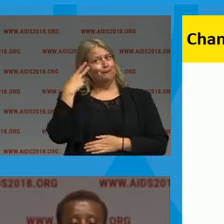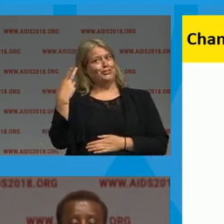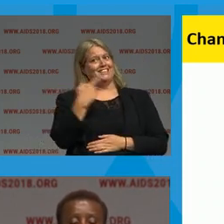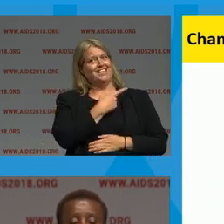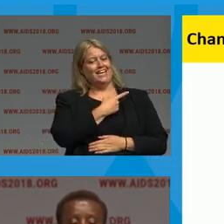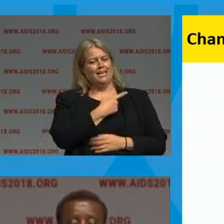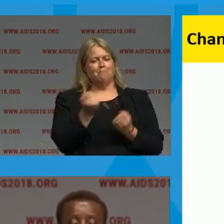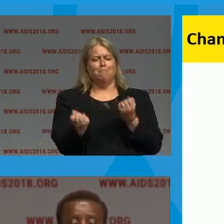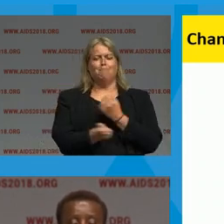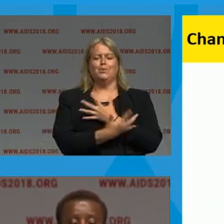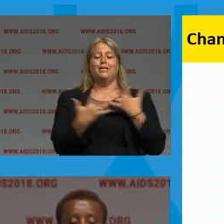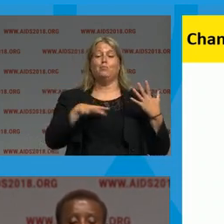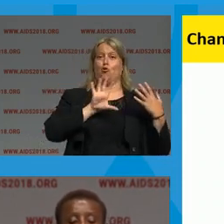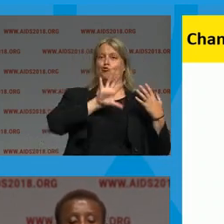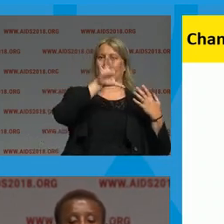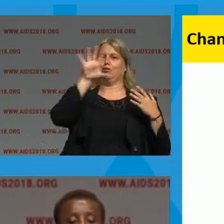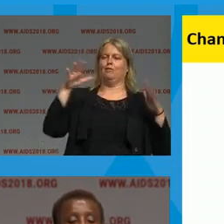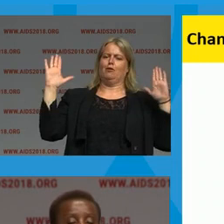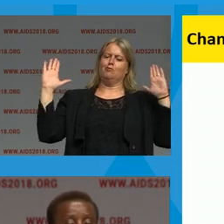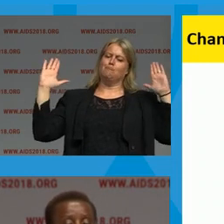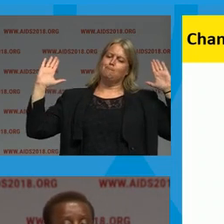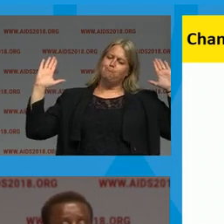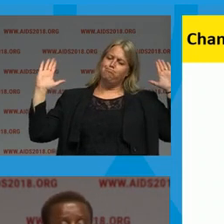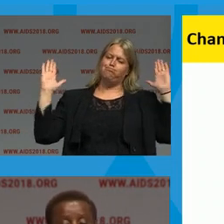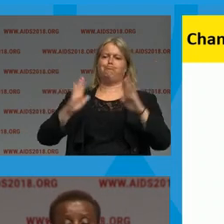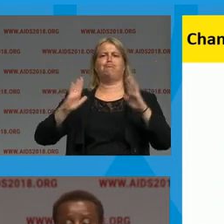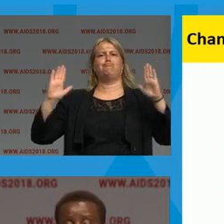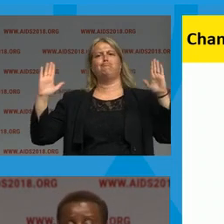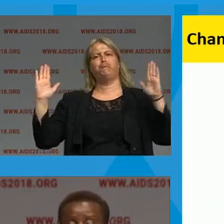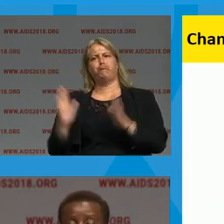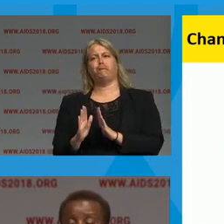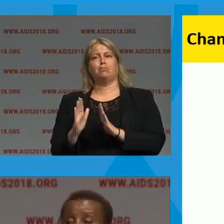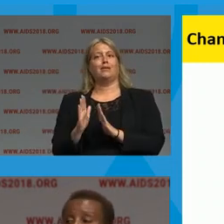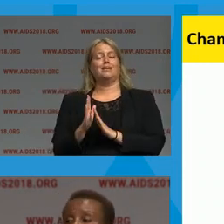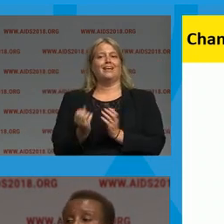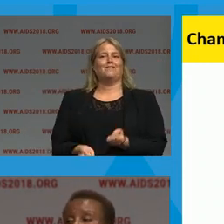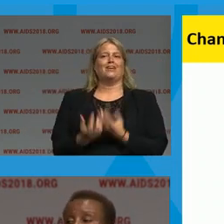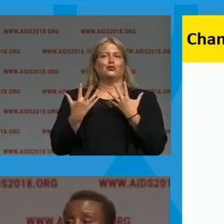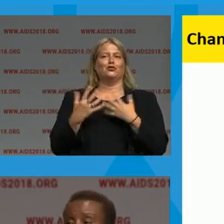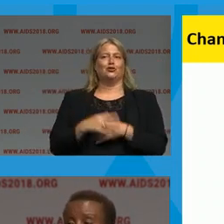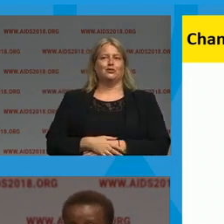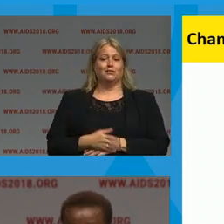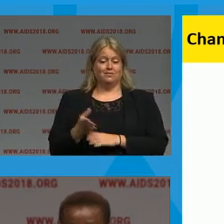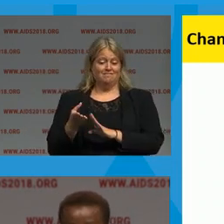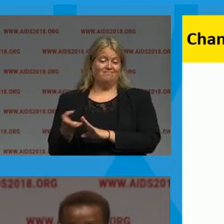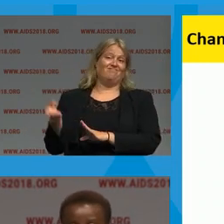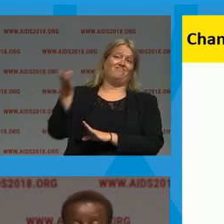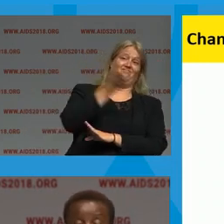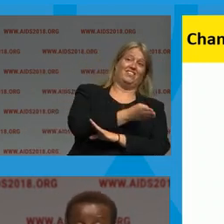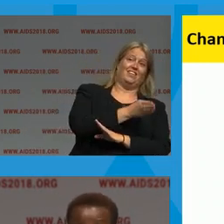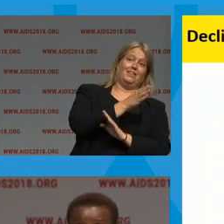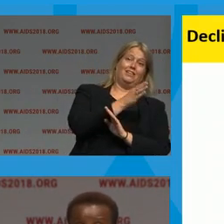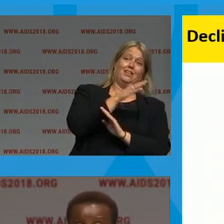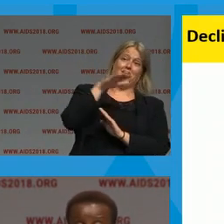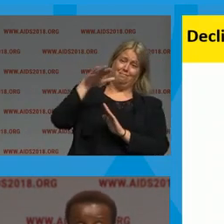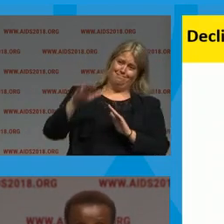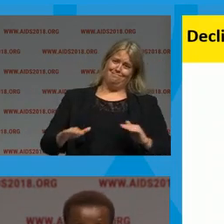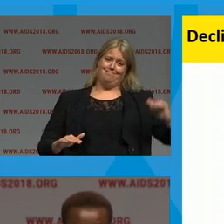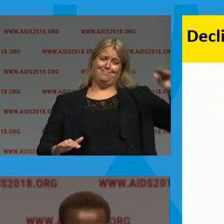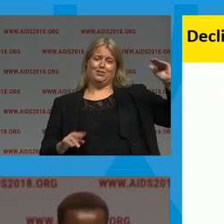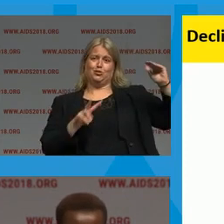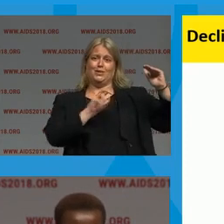many more counties reducing their numbers of infections than we had in 2013 and also